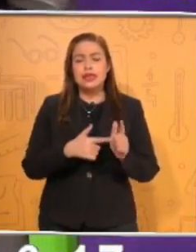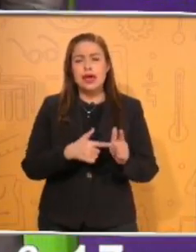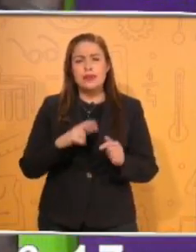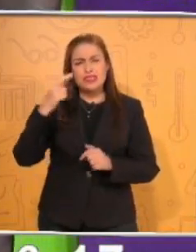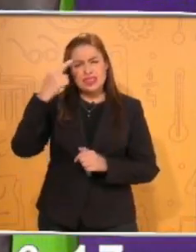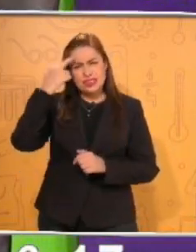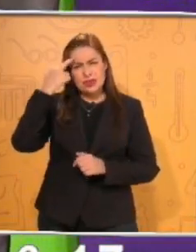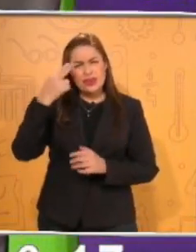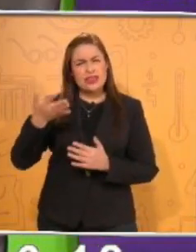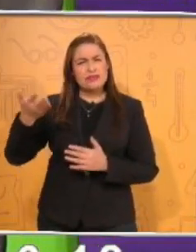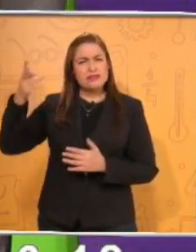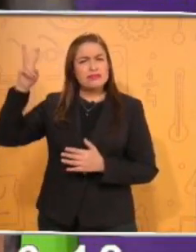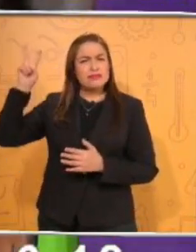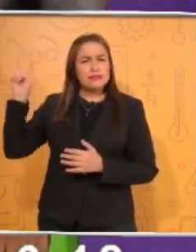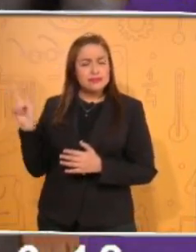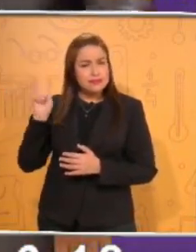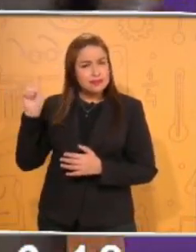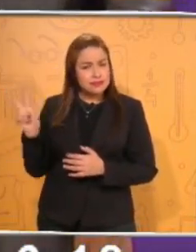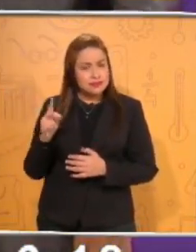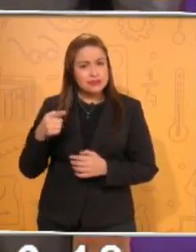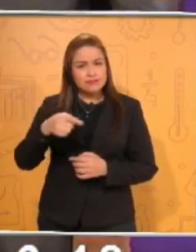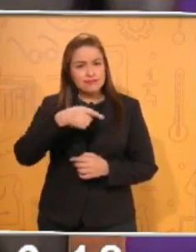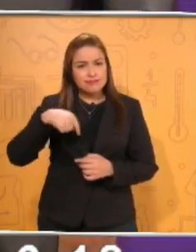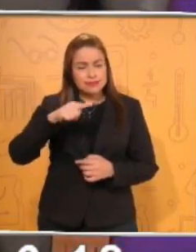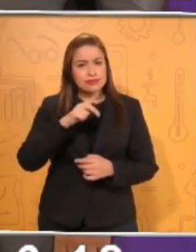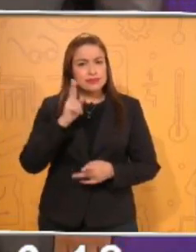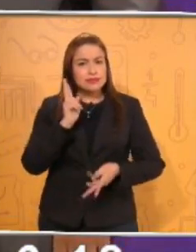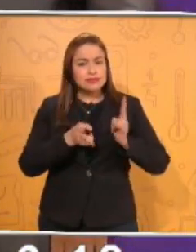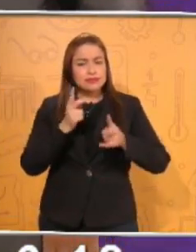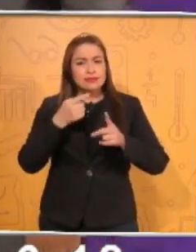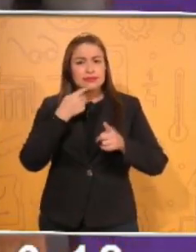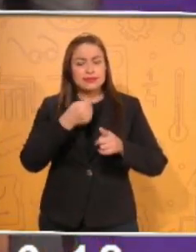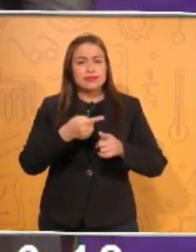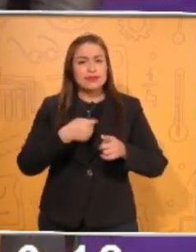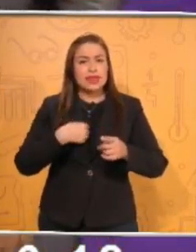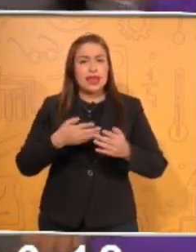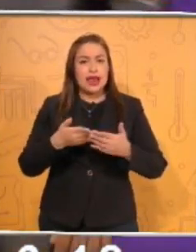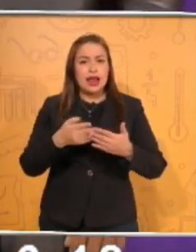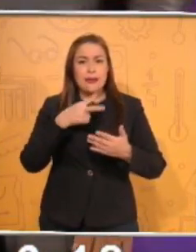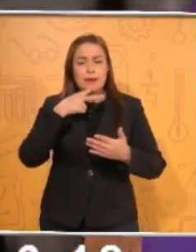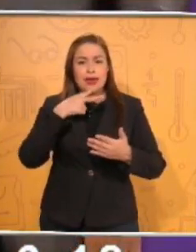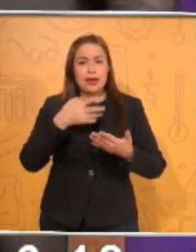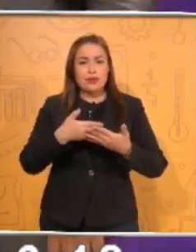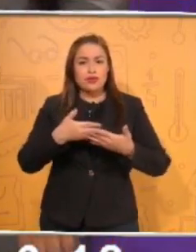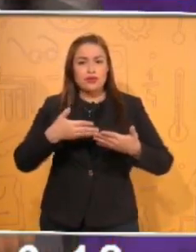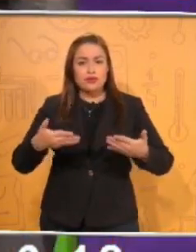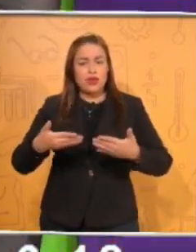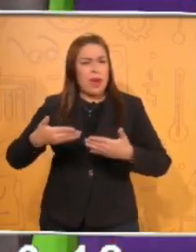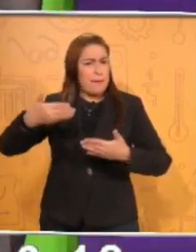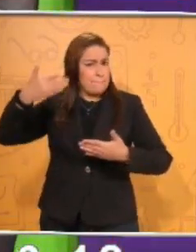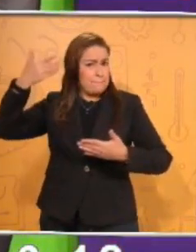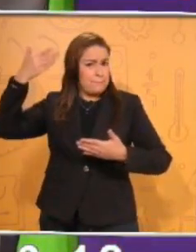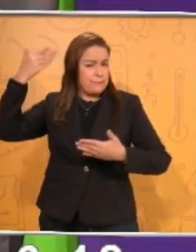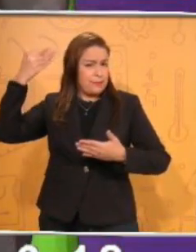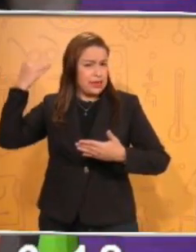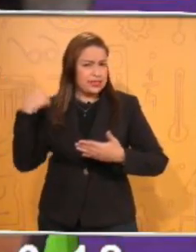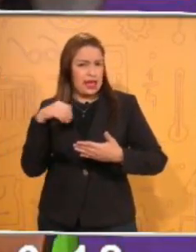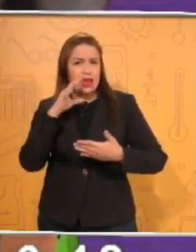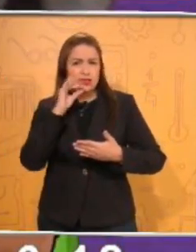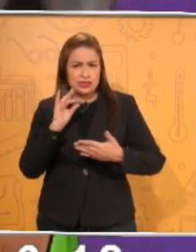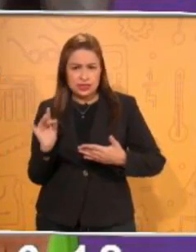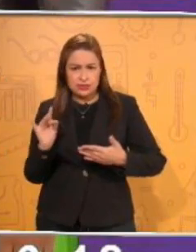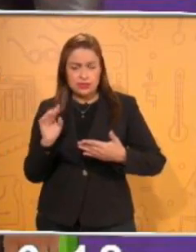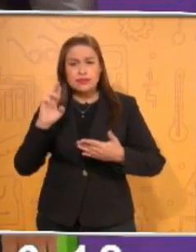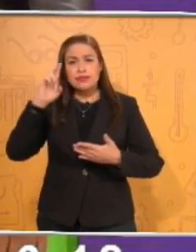Friday, we were talking about the simple past, the use of the simple past. What was it?